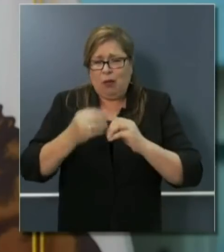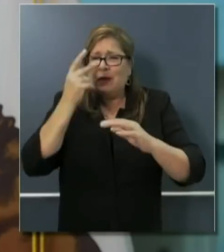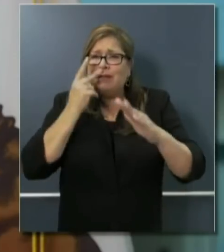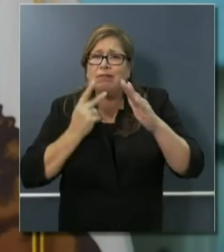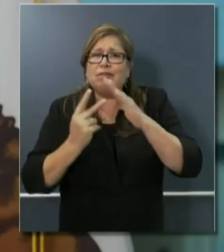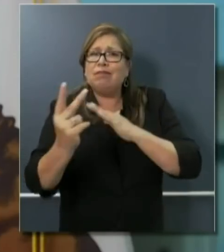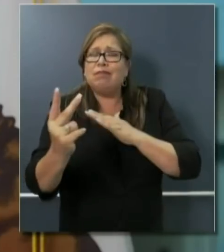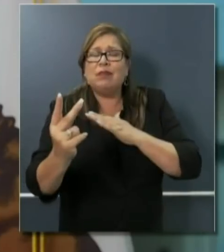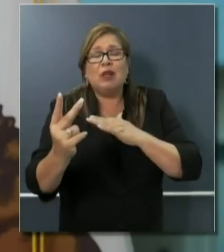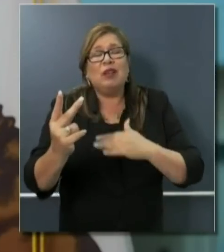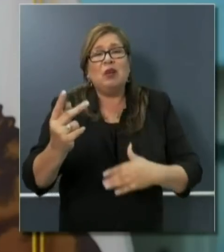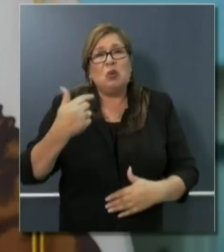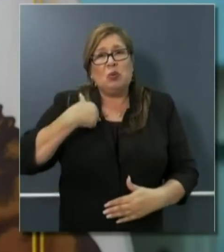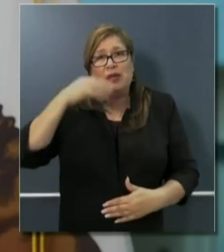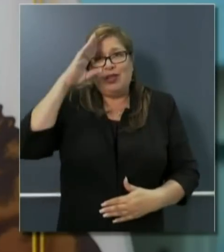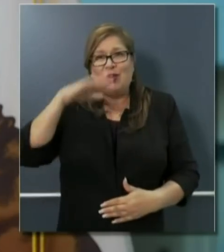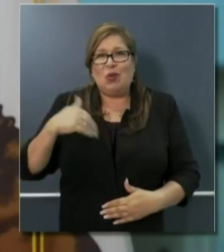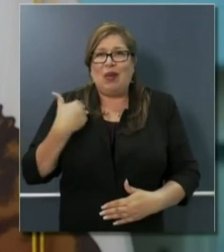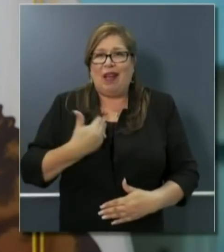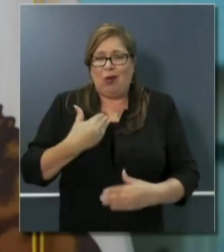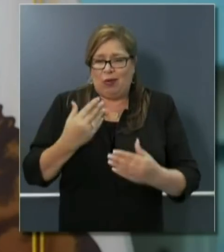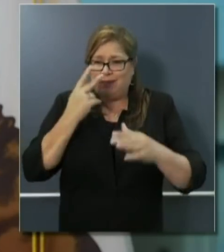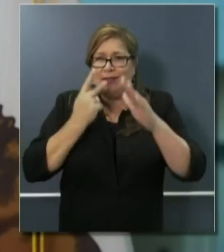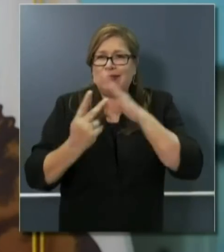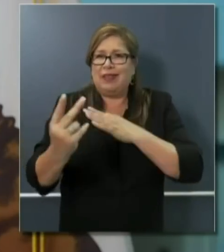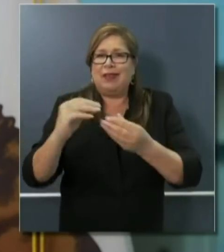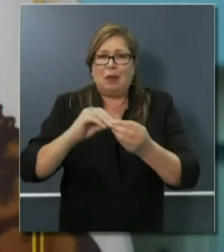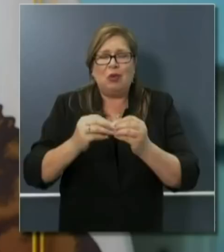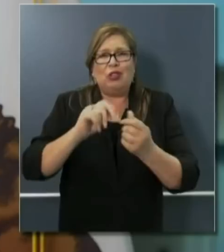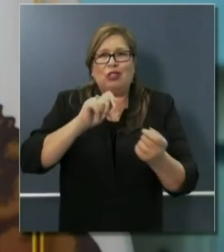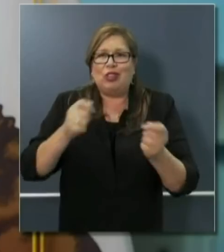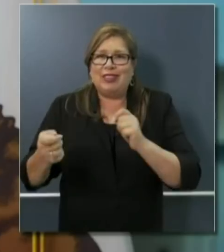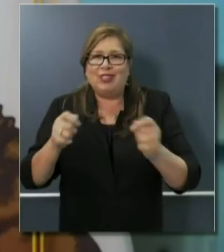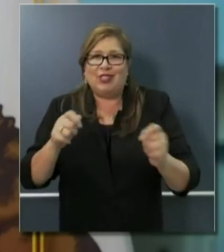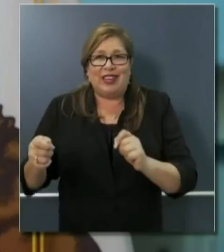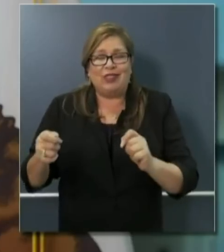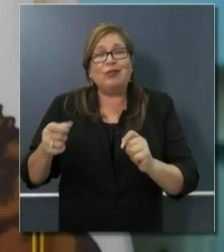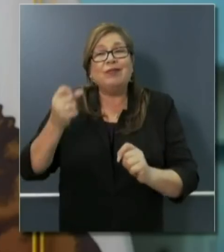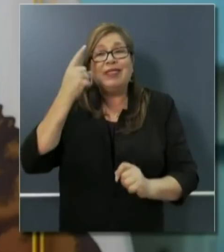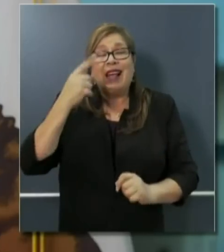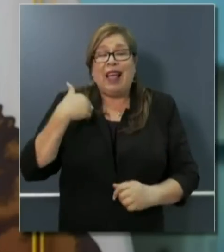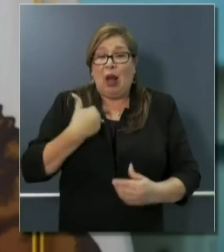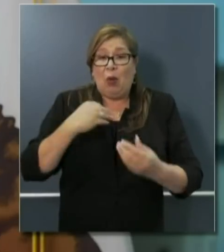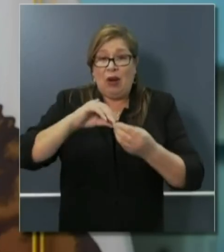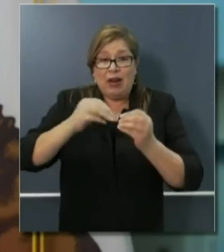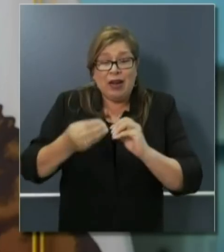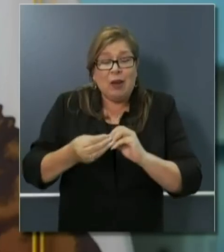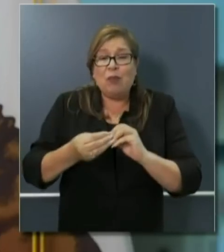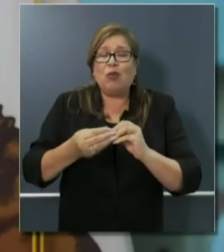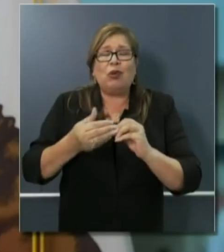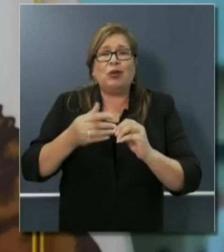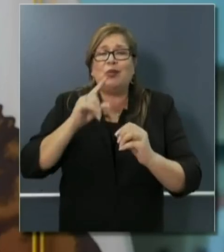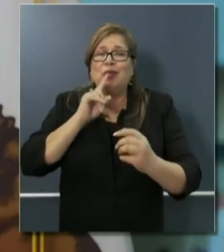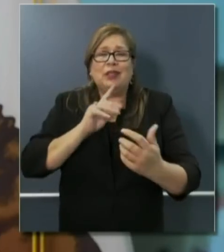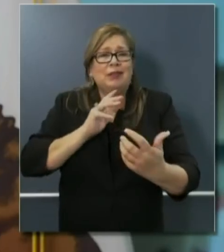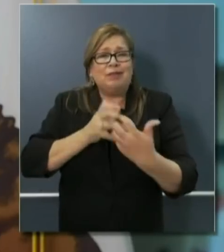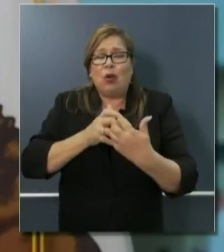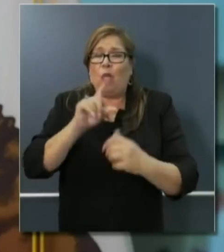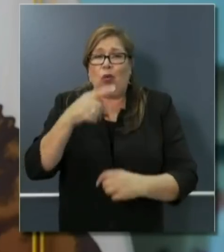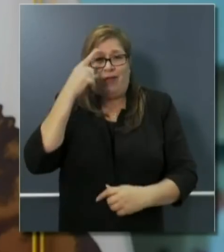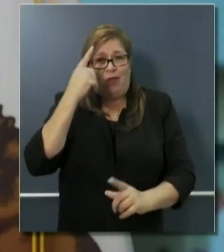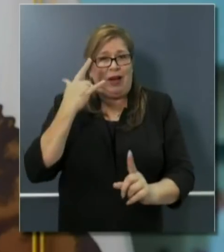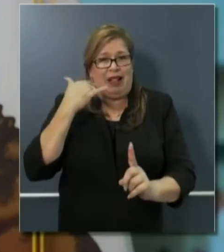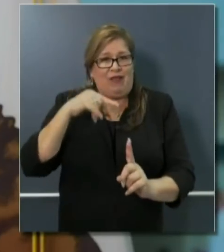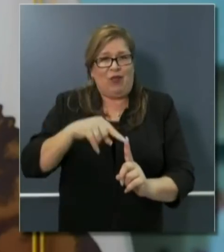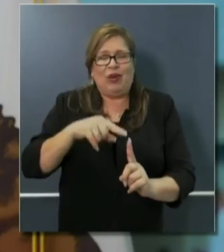recognizing that our modeling is dynamic and our modeling is unique to the state of California, not necessarily trending